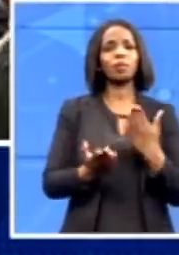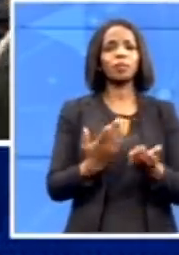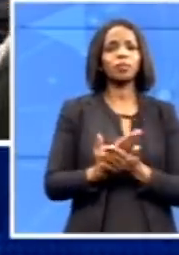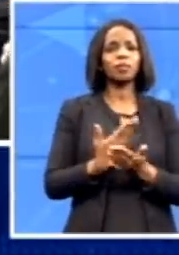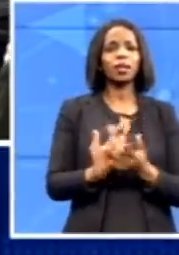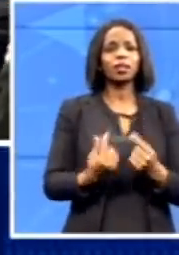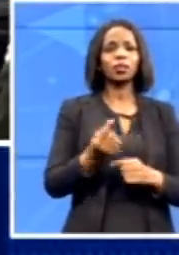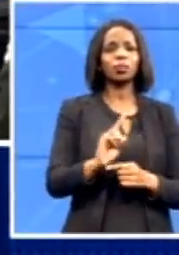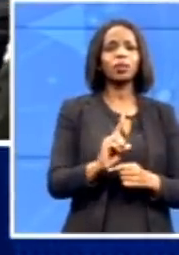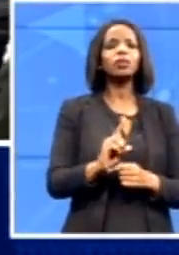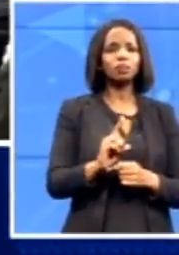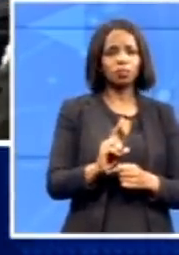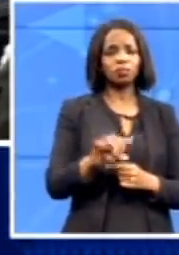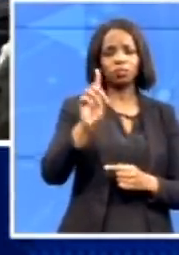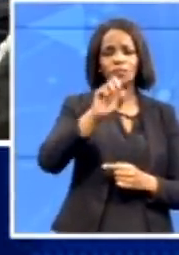this matter